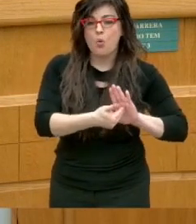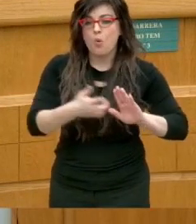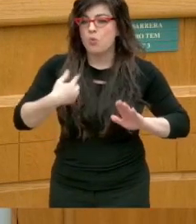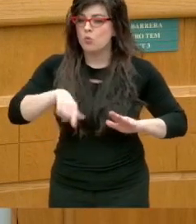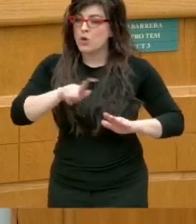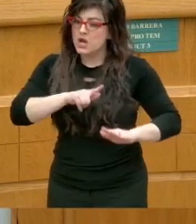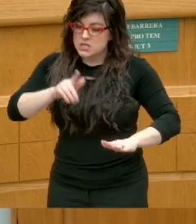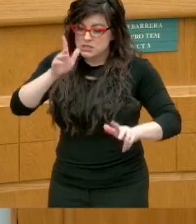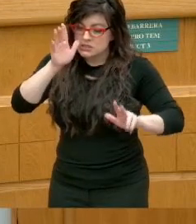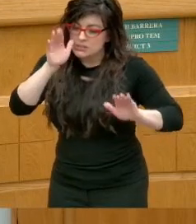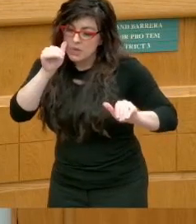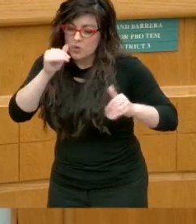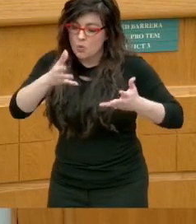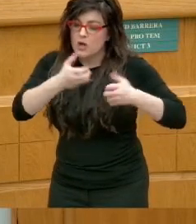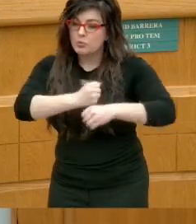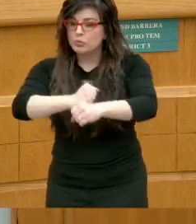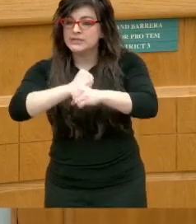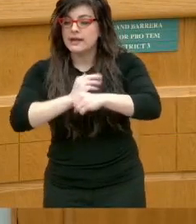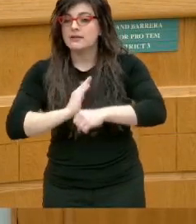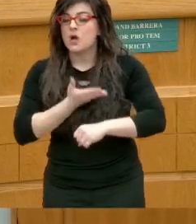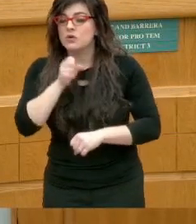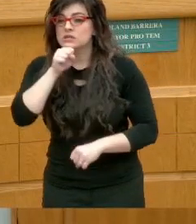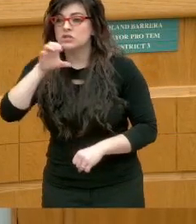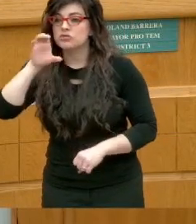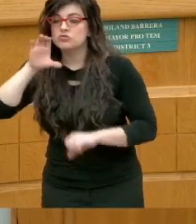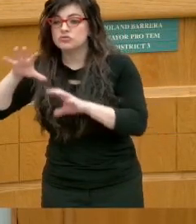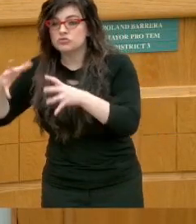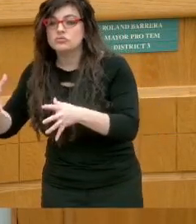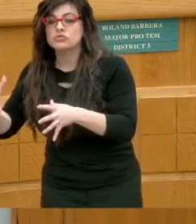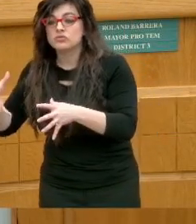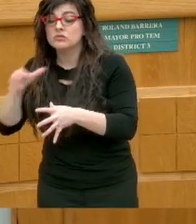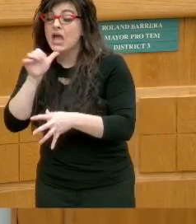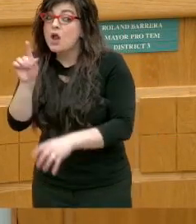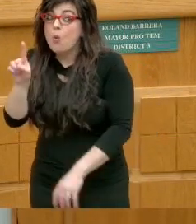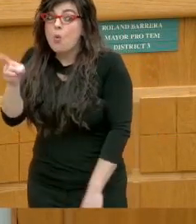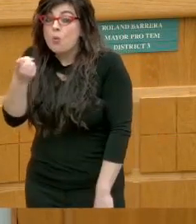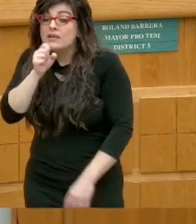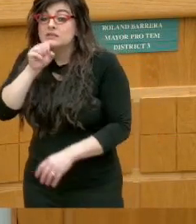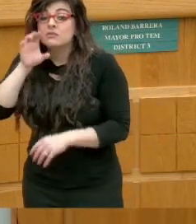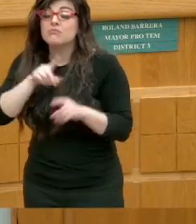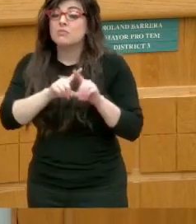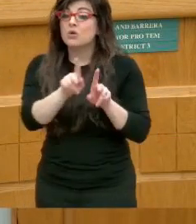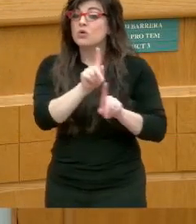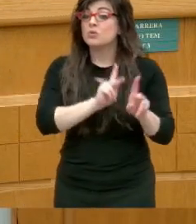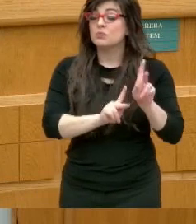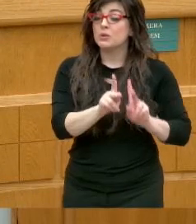the most vulnerable of our residents, which are not only the elderly, but those living with chronic conditions.